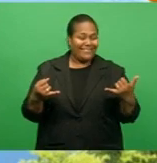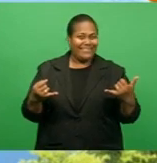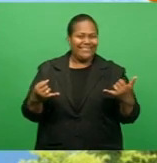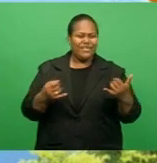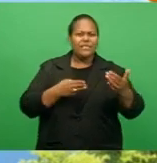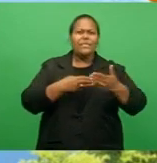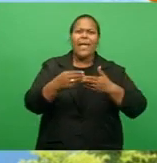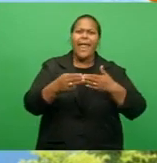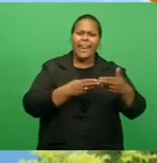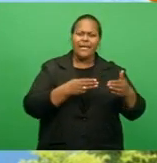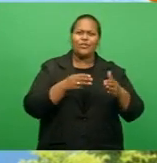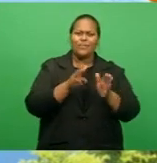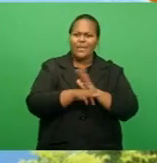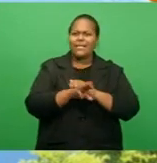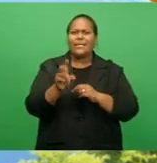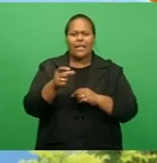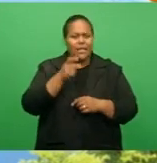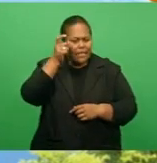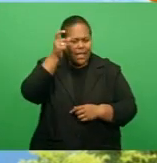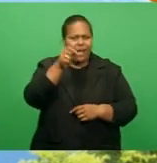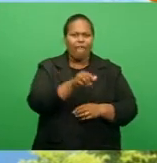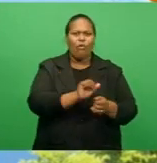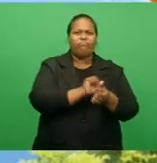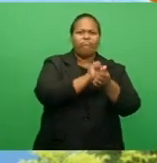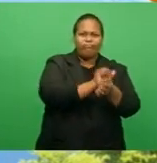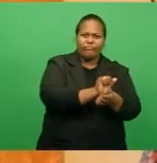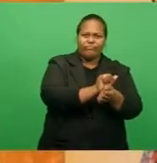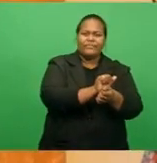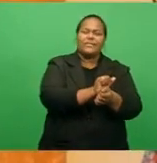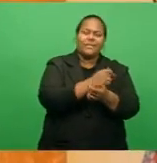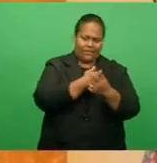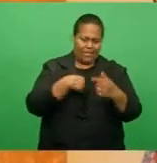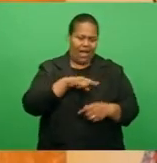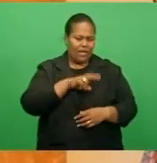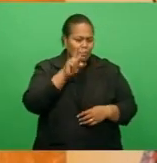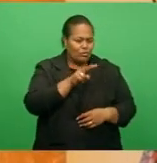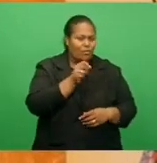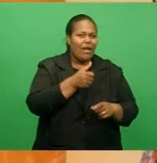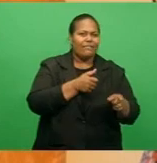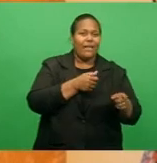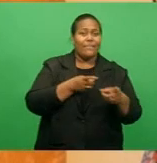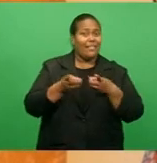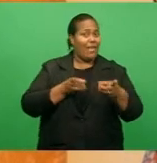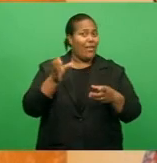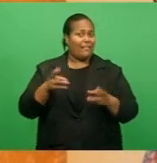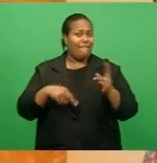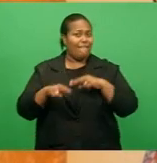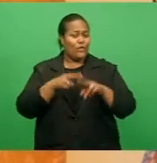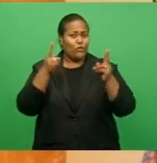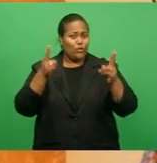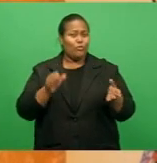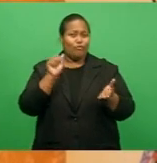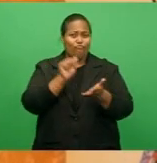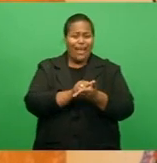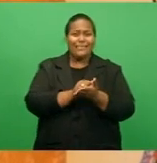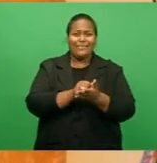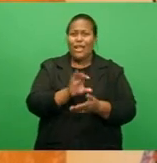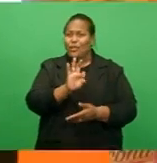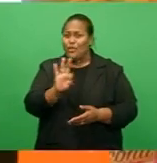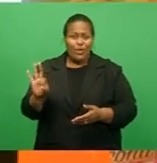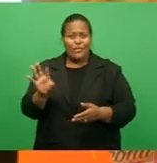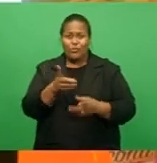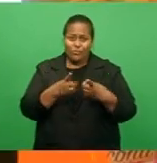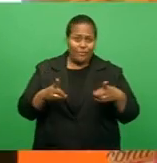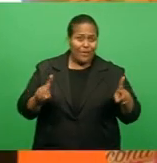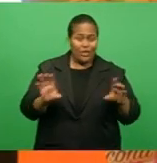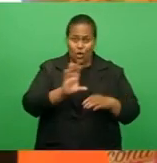management and treatment of prisoners under OKI. Director Fiji Human Rights and Anti-Discrimination Commission Ashwin Raj